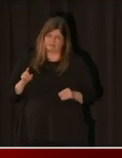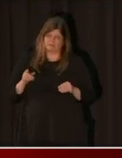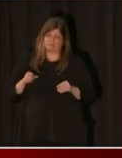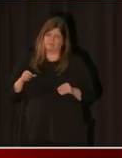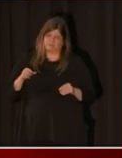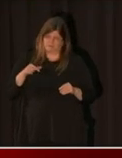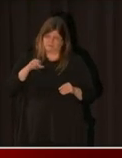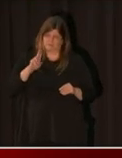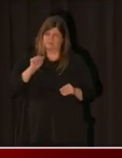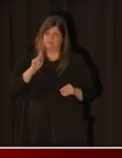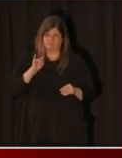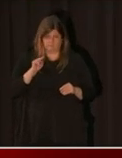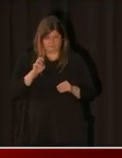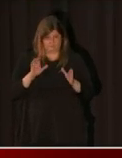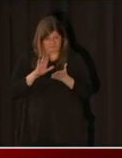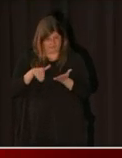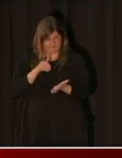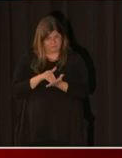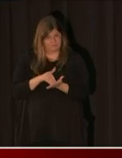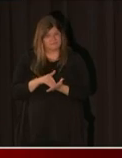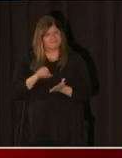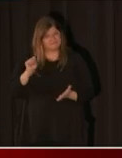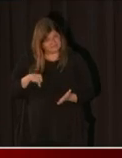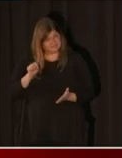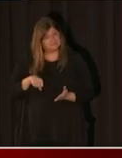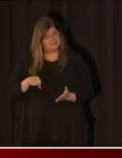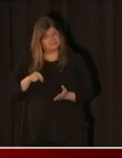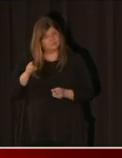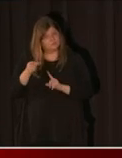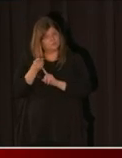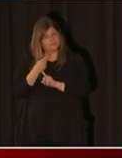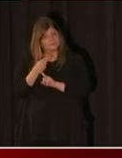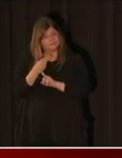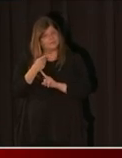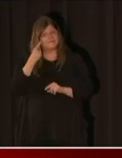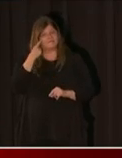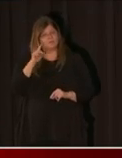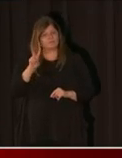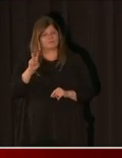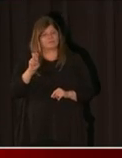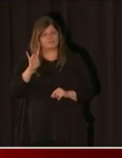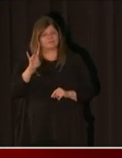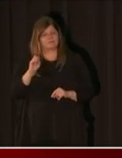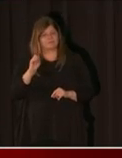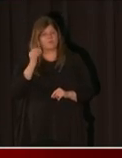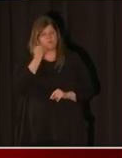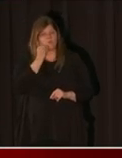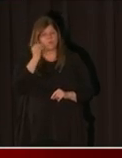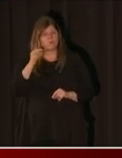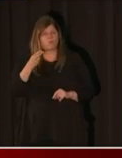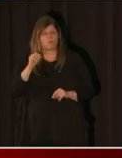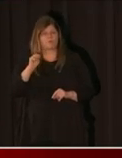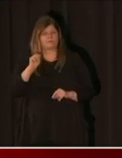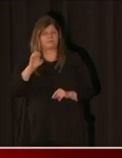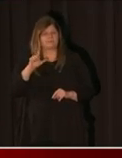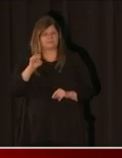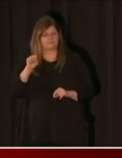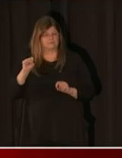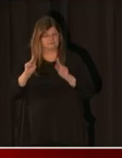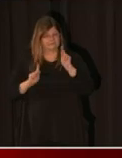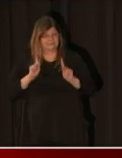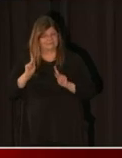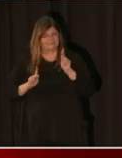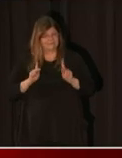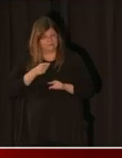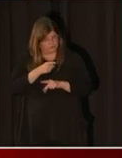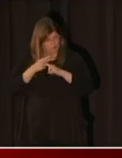Where you're quarantining 280 homeless individuals. So do you consider these facilities medical facilities? And do